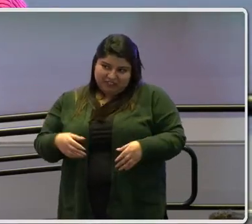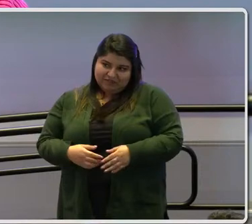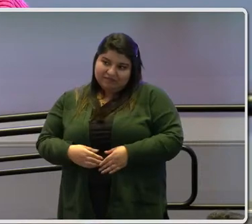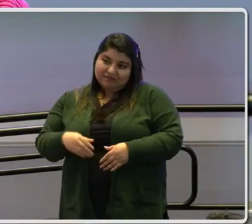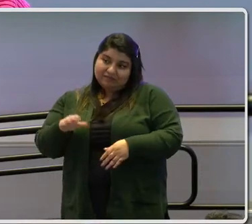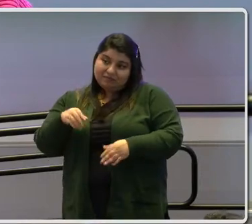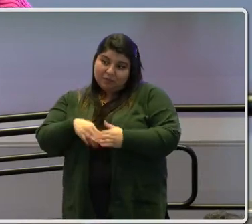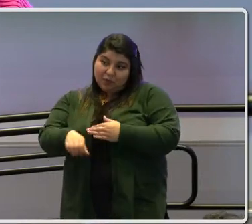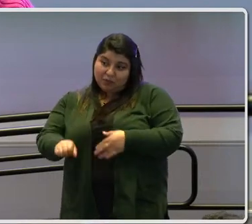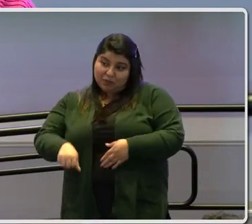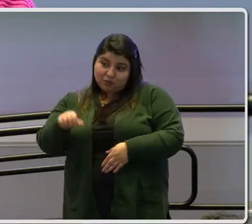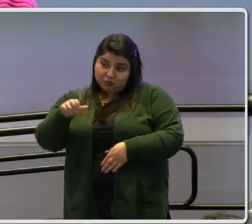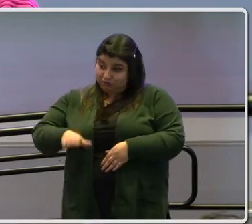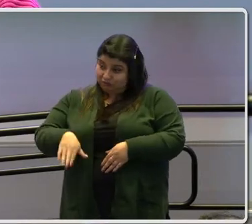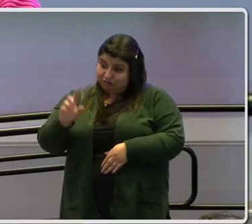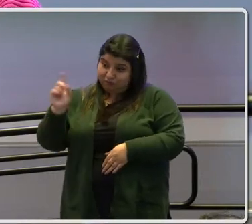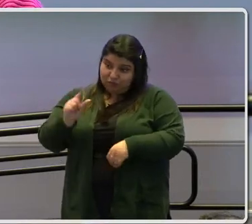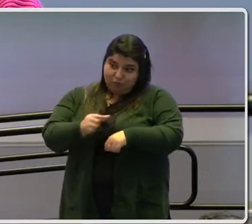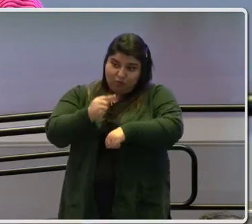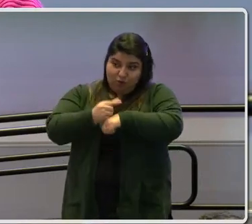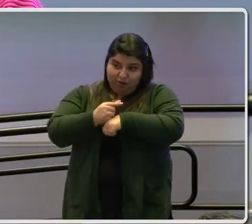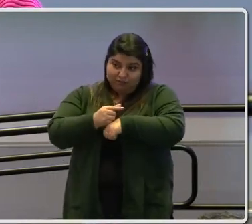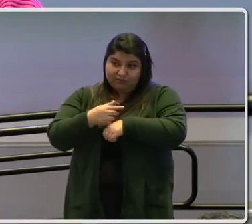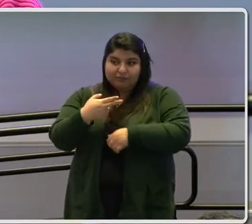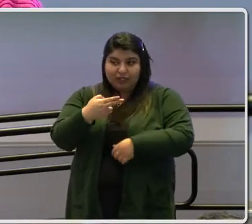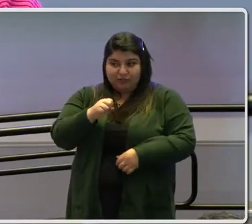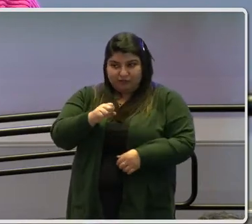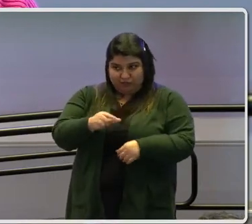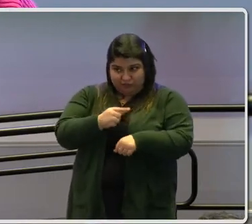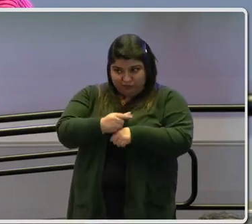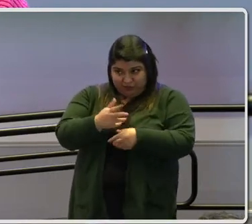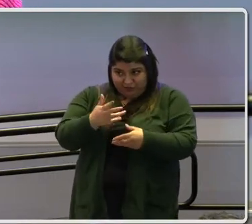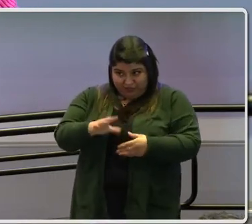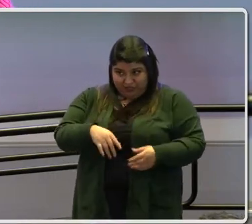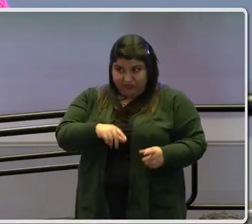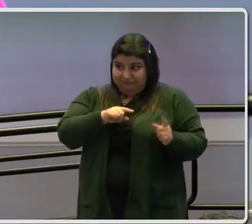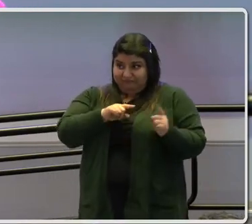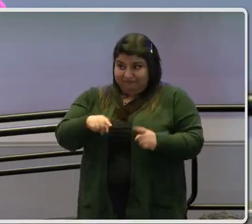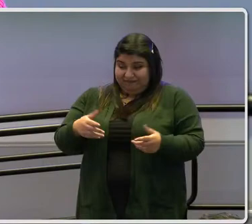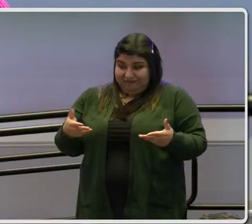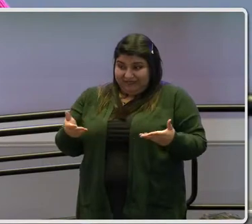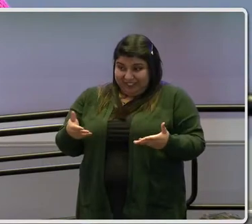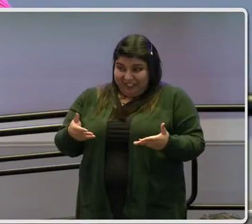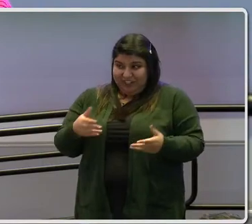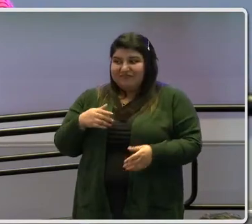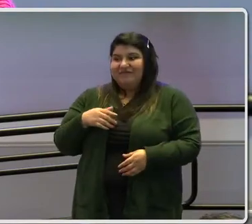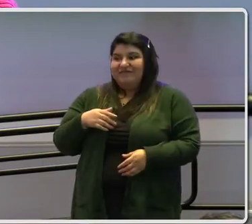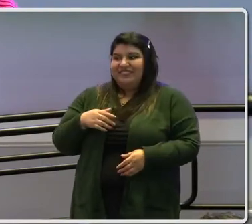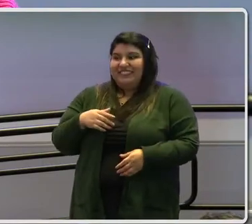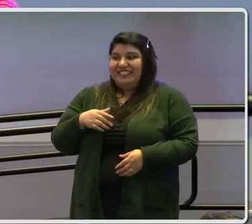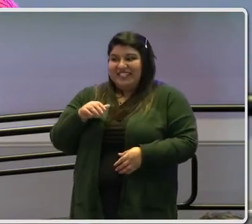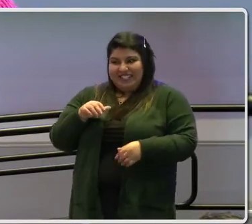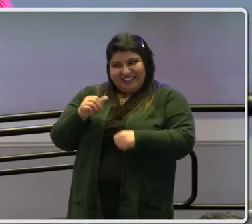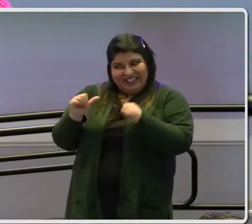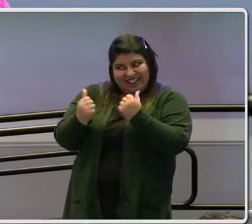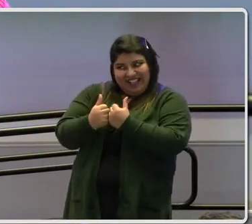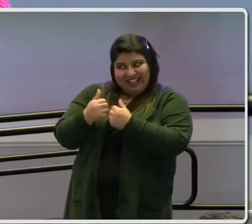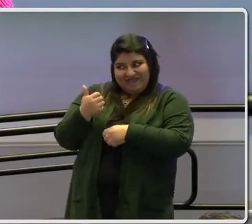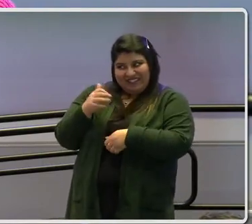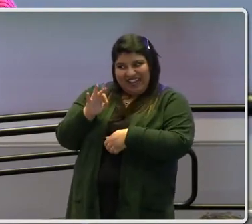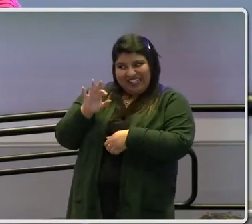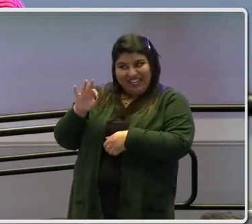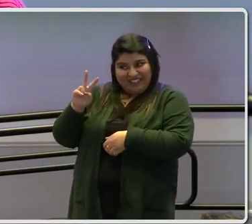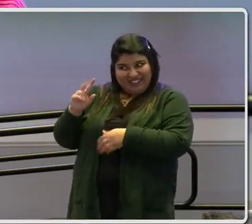Guam, where she graduated high school. She's a Mt. SAC alumna, class of 92,